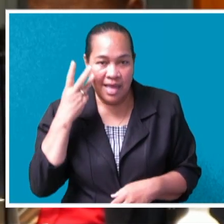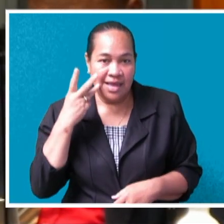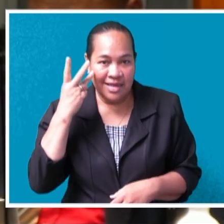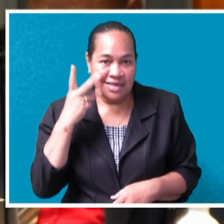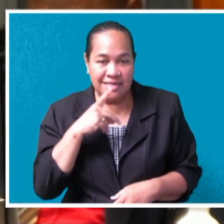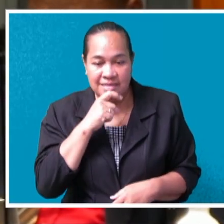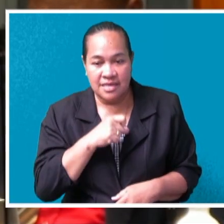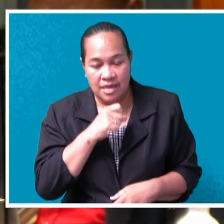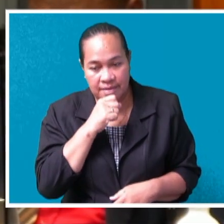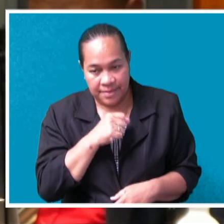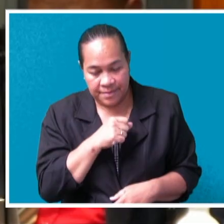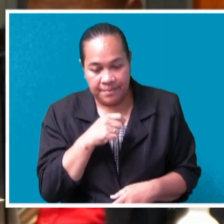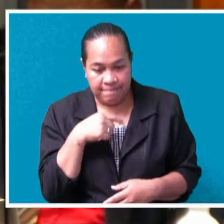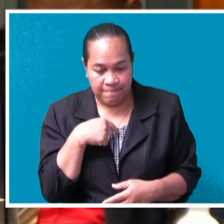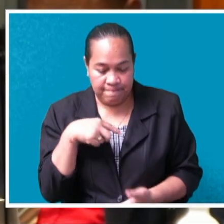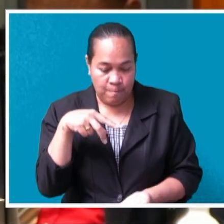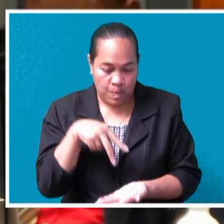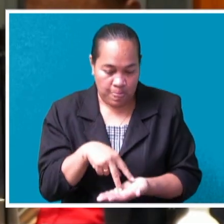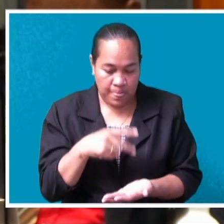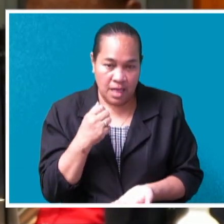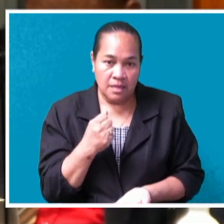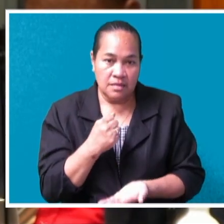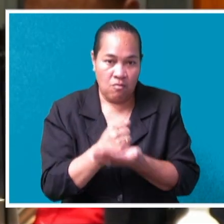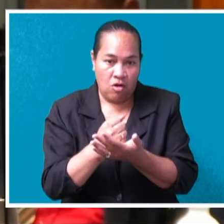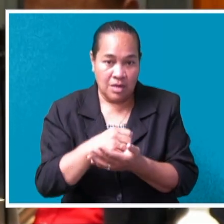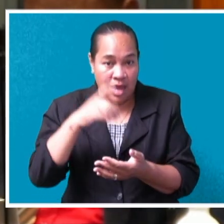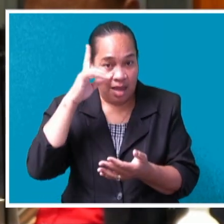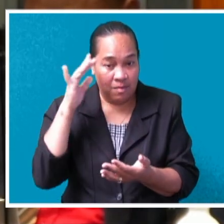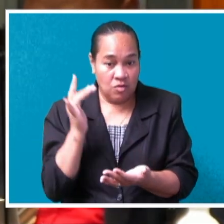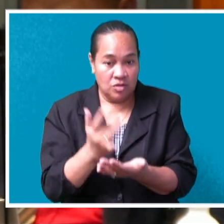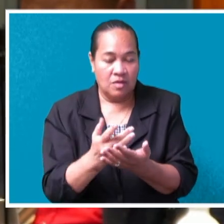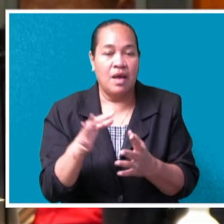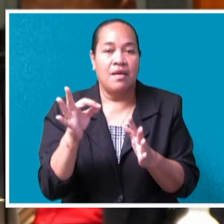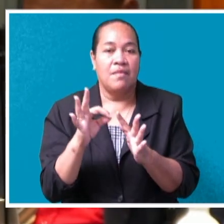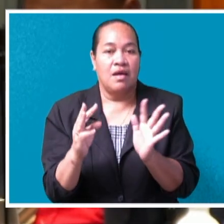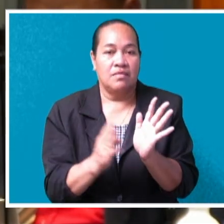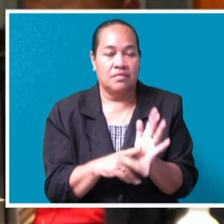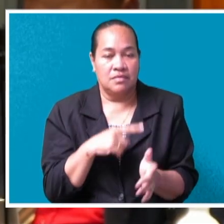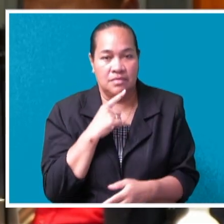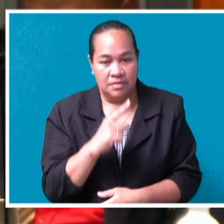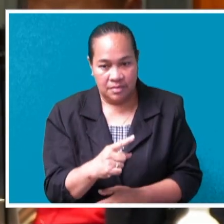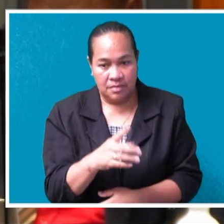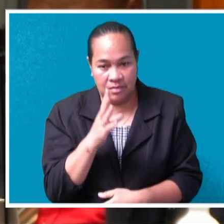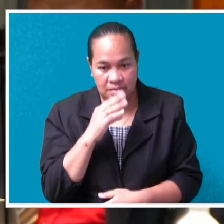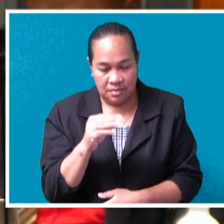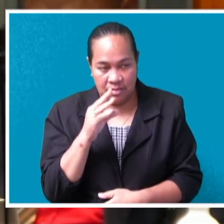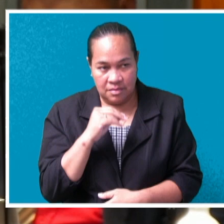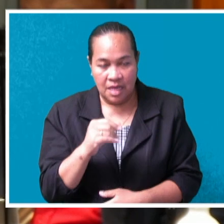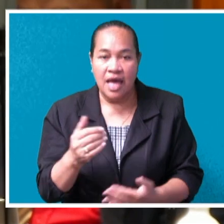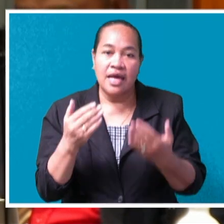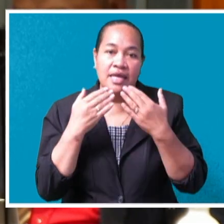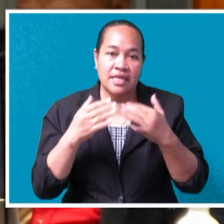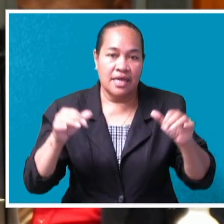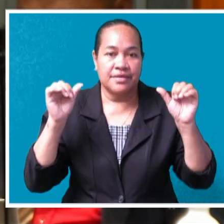Honourable Speaker, I rise to support the motion by the Honourable Prime Minister to thank His Excellency the President for